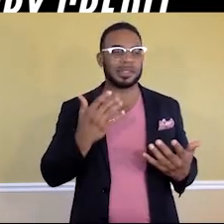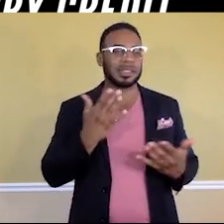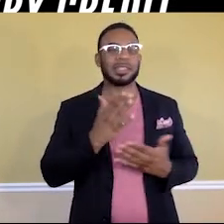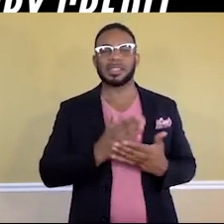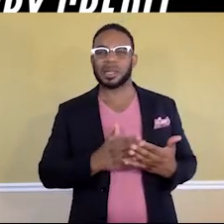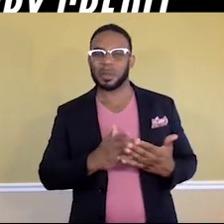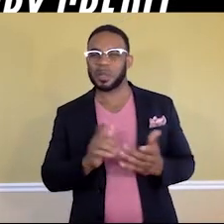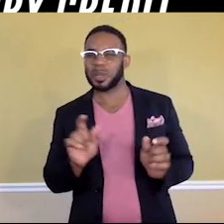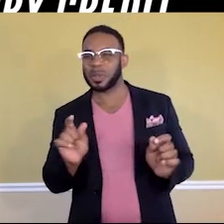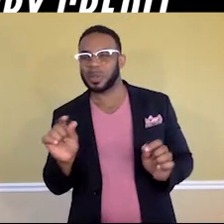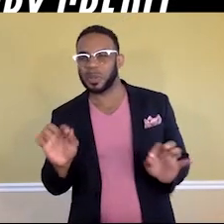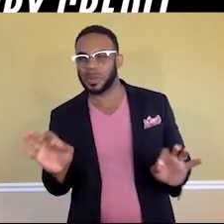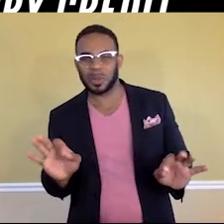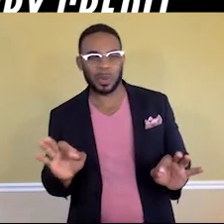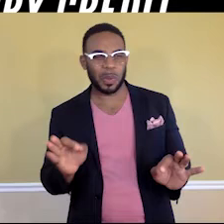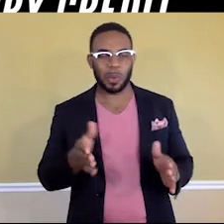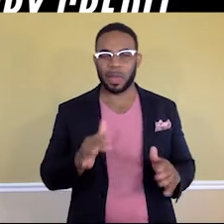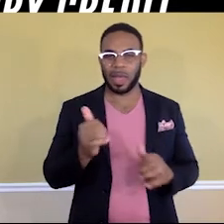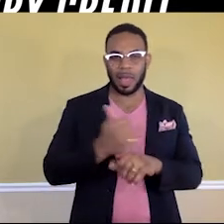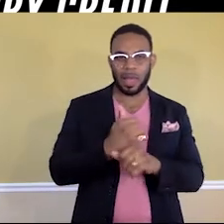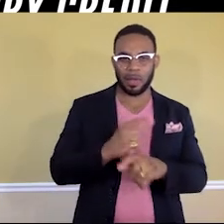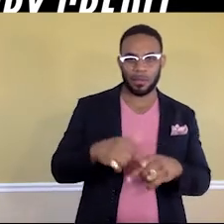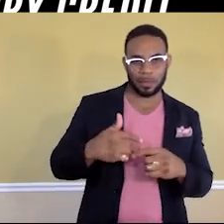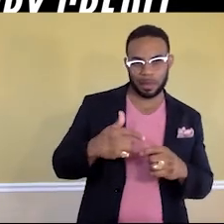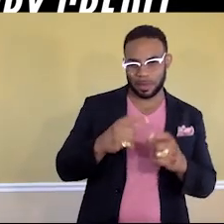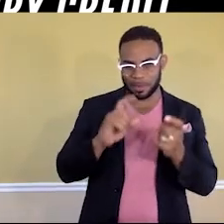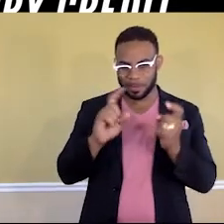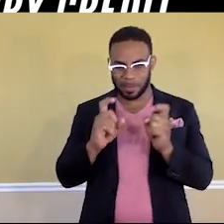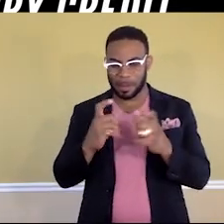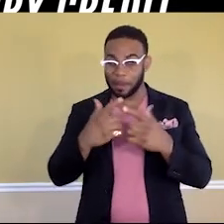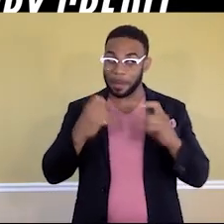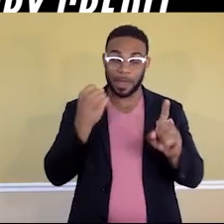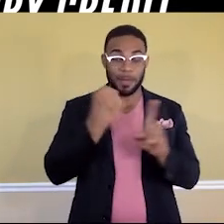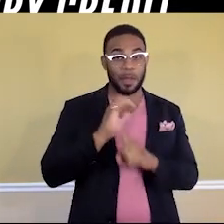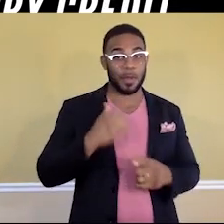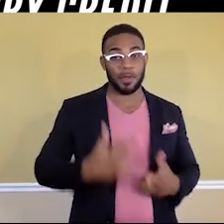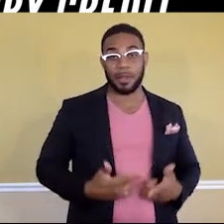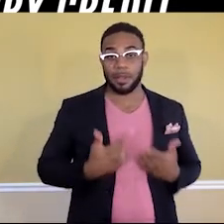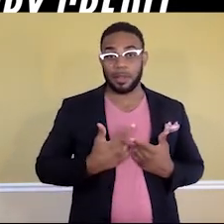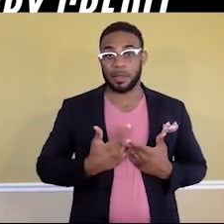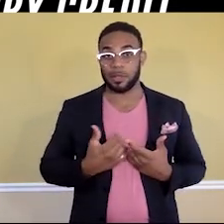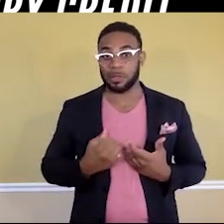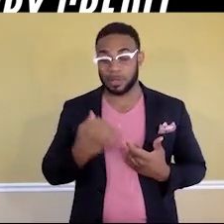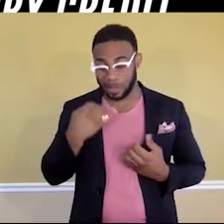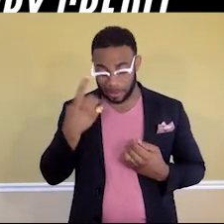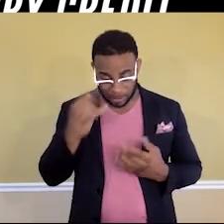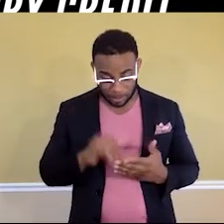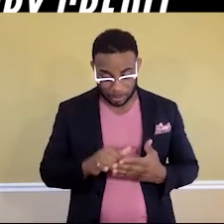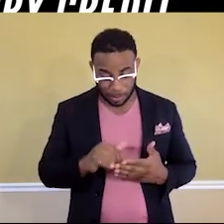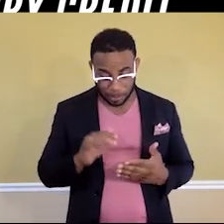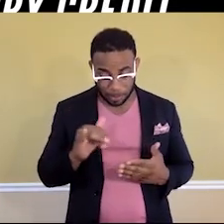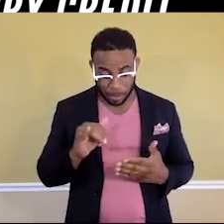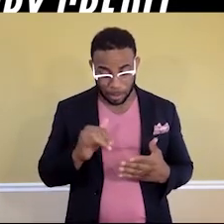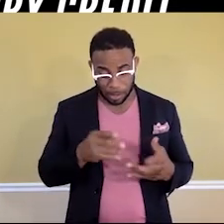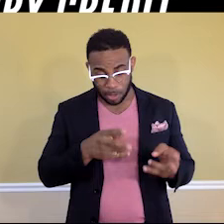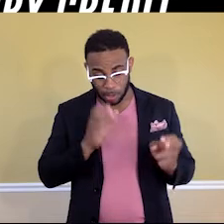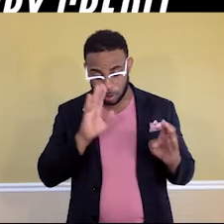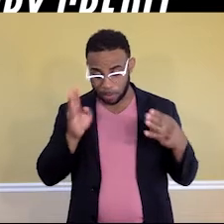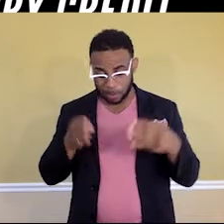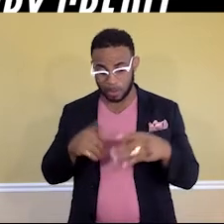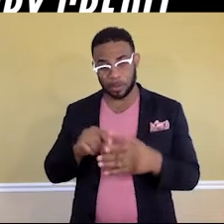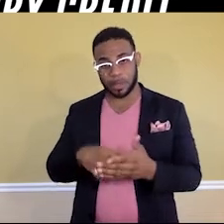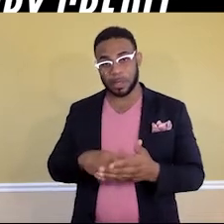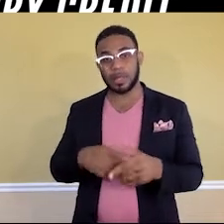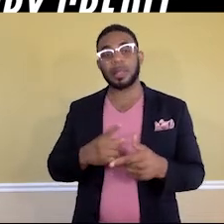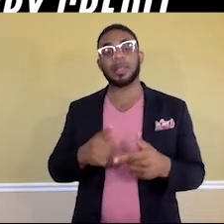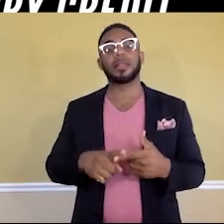of the small ways in which these algorithms have massive impact on our lives. So I think that by drawing some attention to this